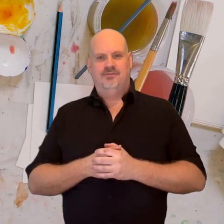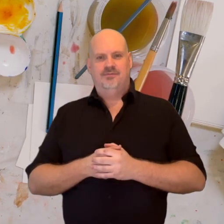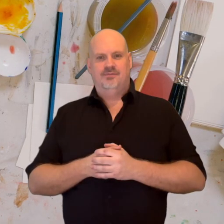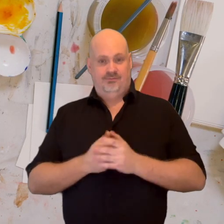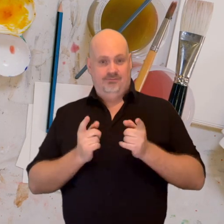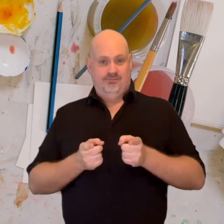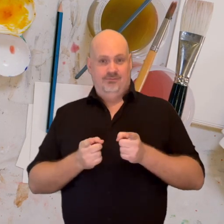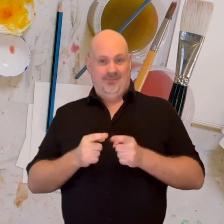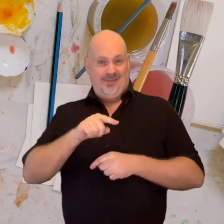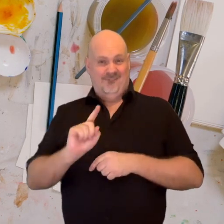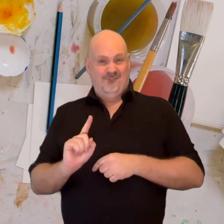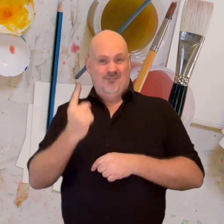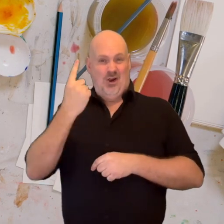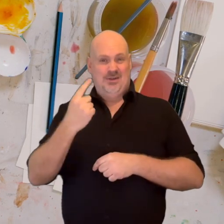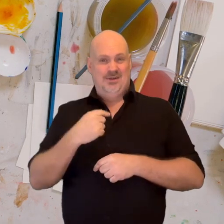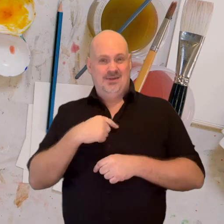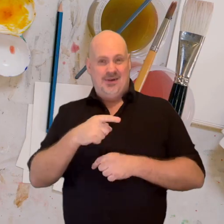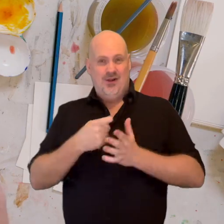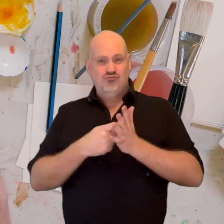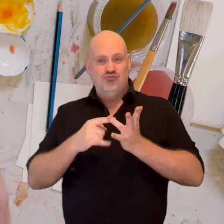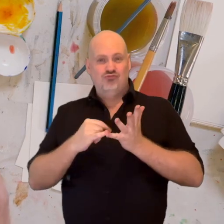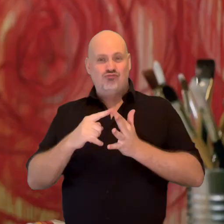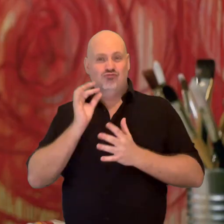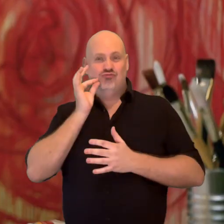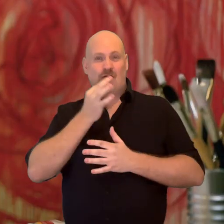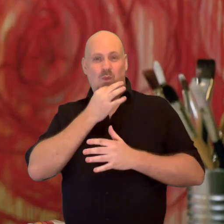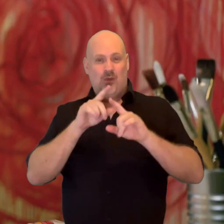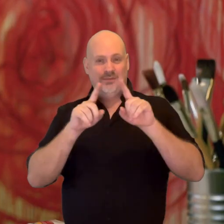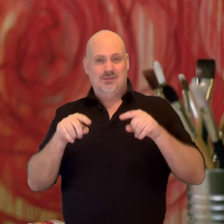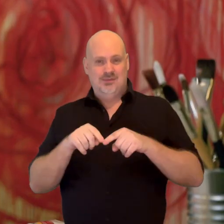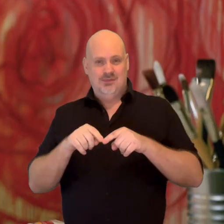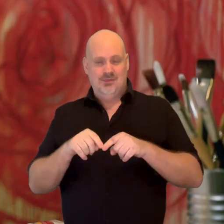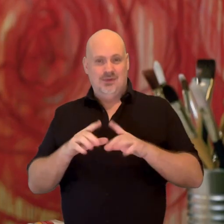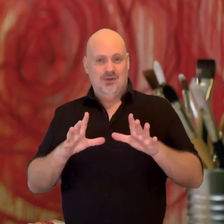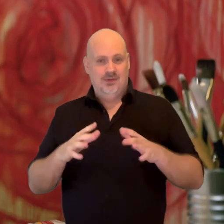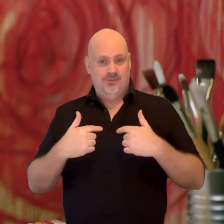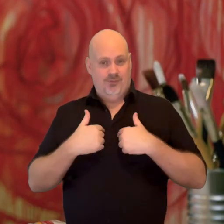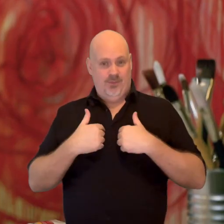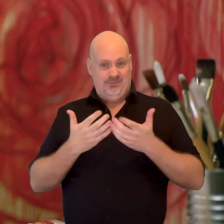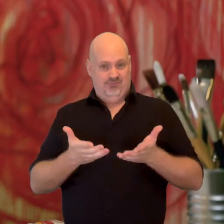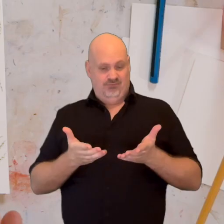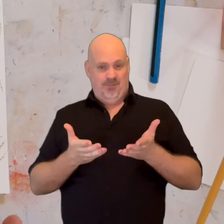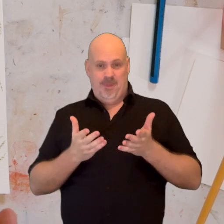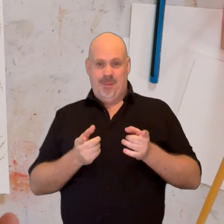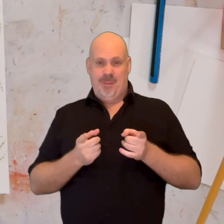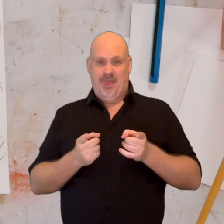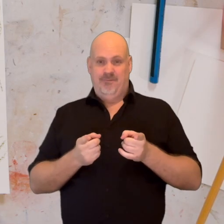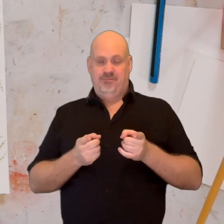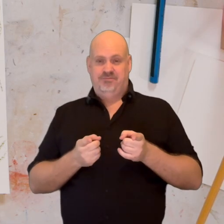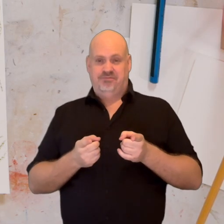Here we are. This was the first picture of roses I did. I mean, for me, this works like